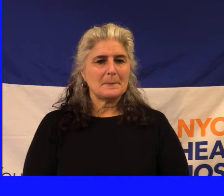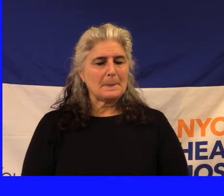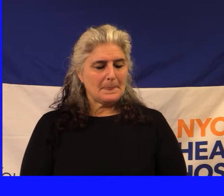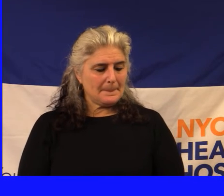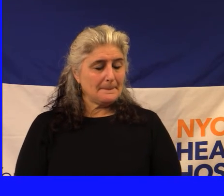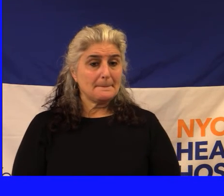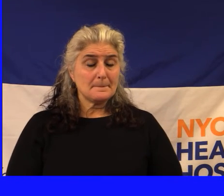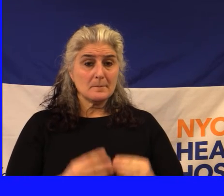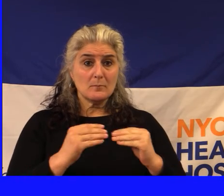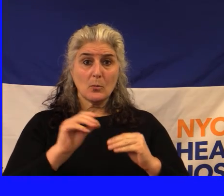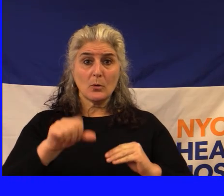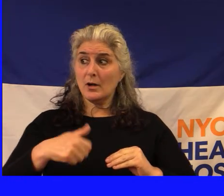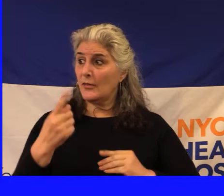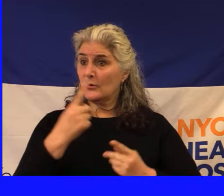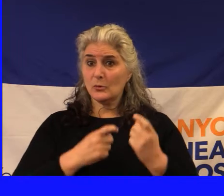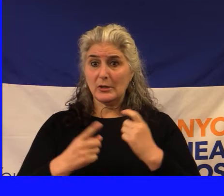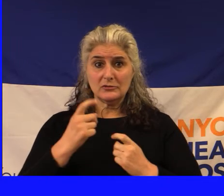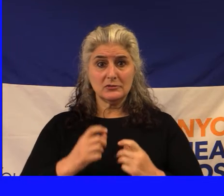Other questions?